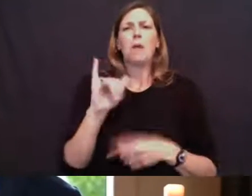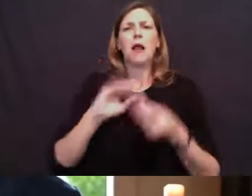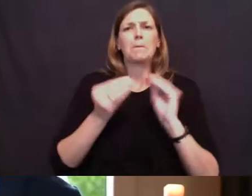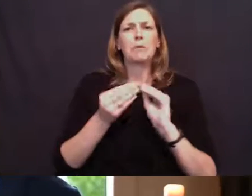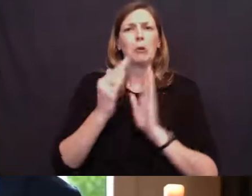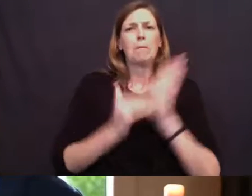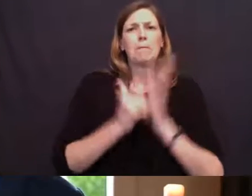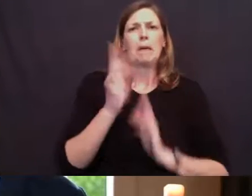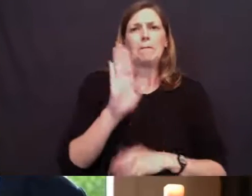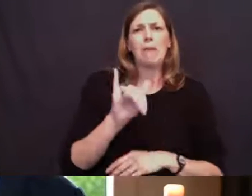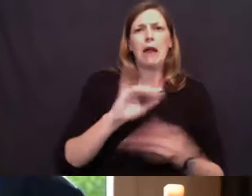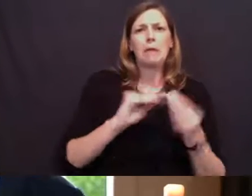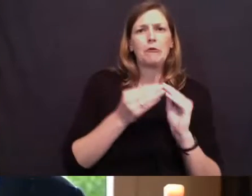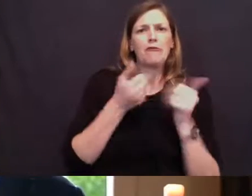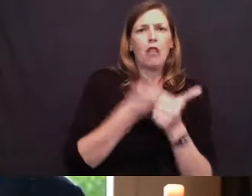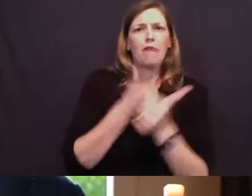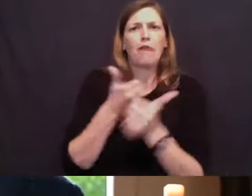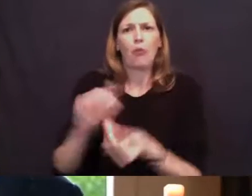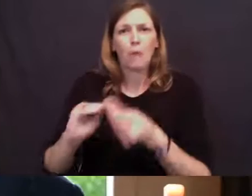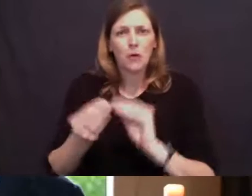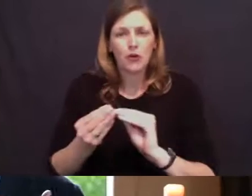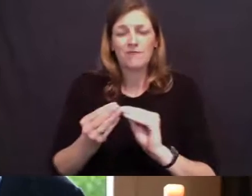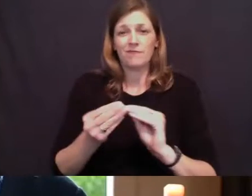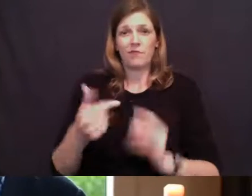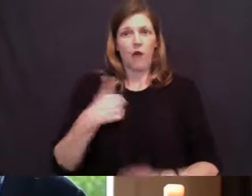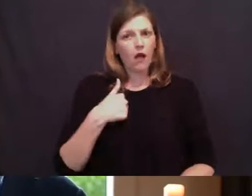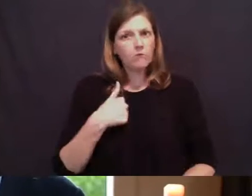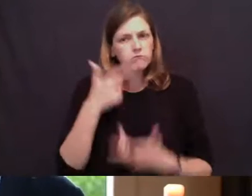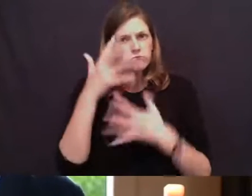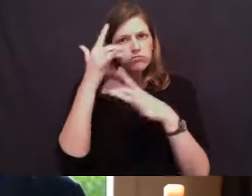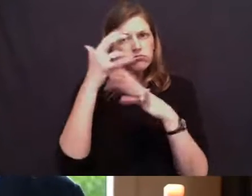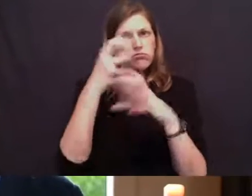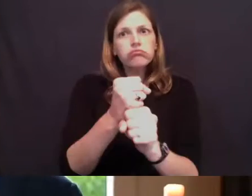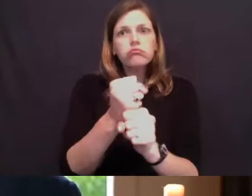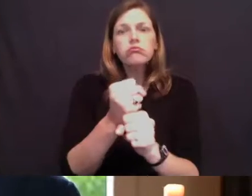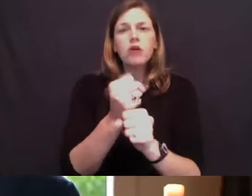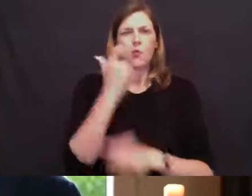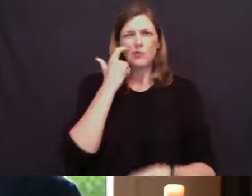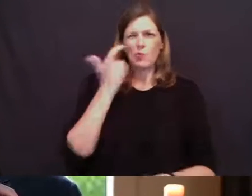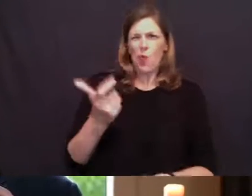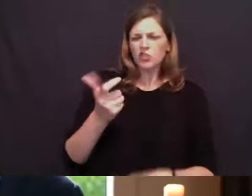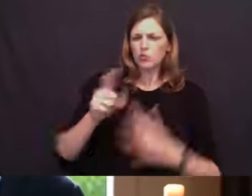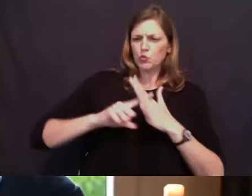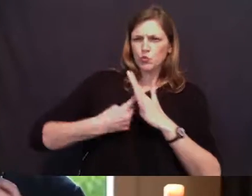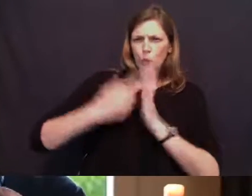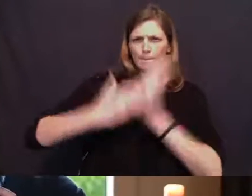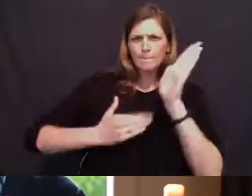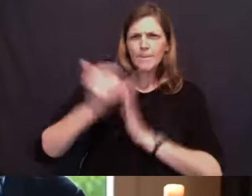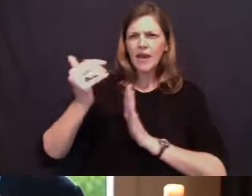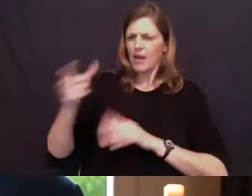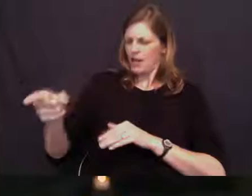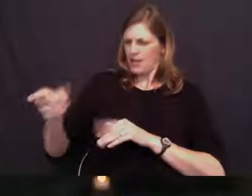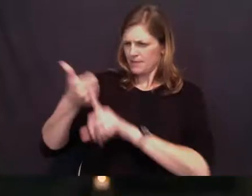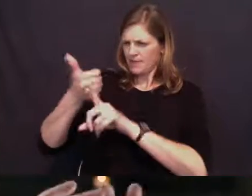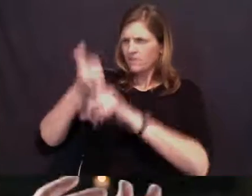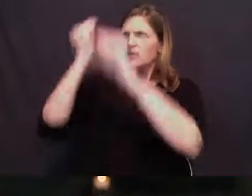kind of guy, right? So I was intrigued. And as I was watching this episode, he would start to paint, and he had this image in his mind